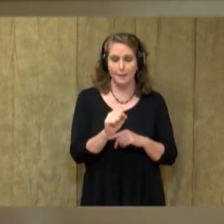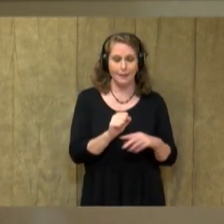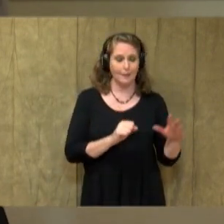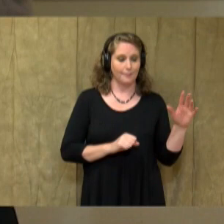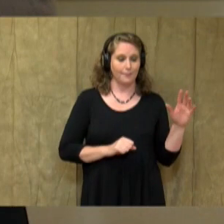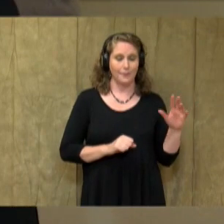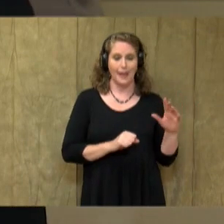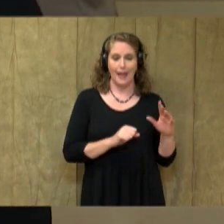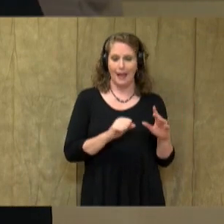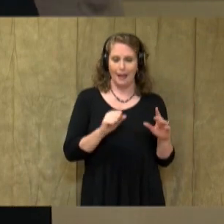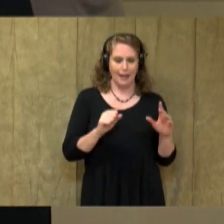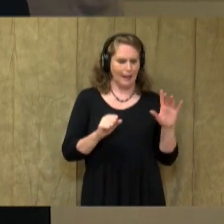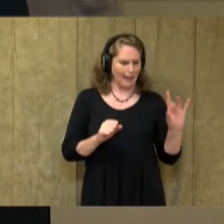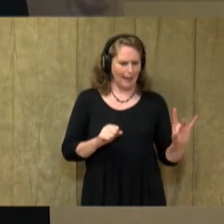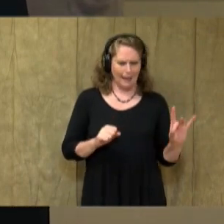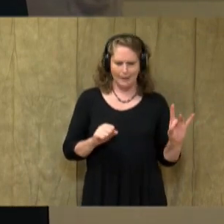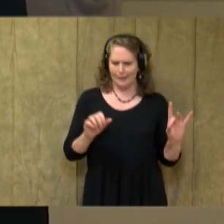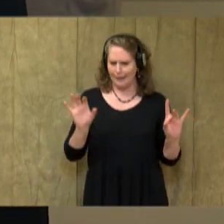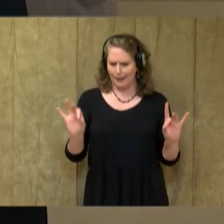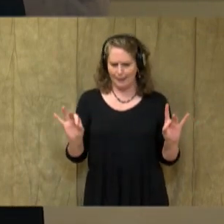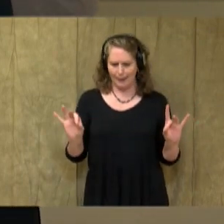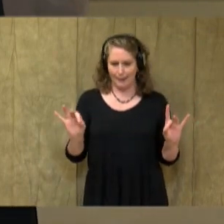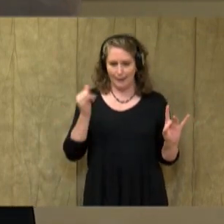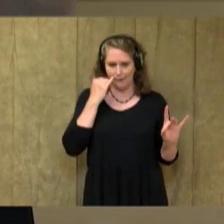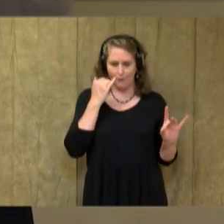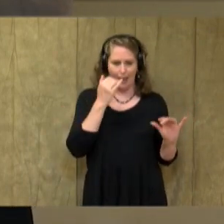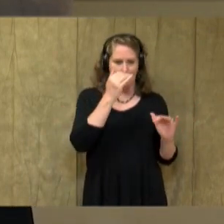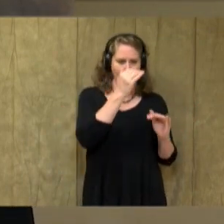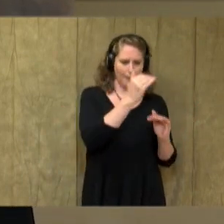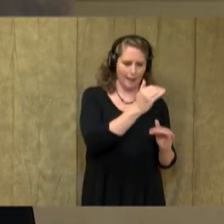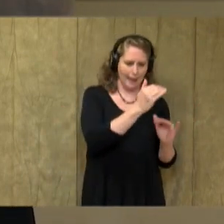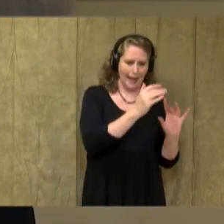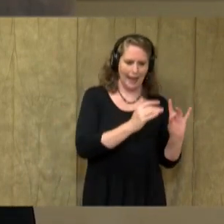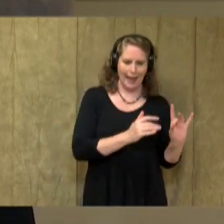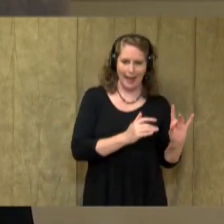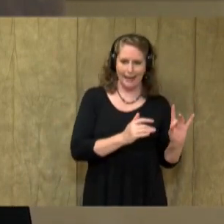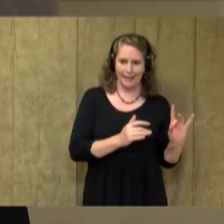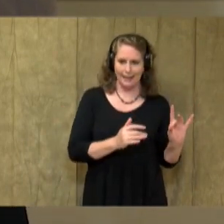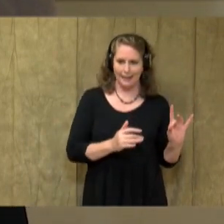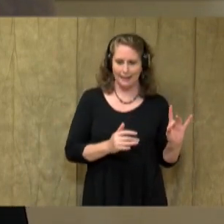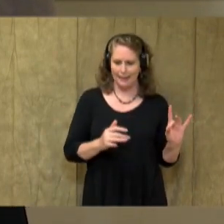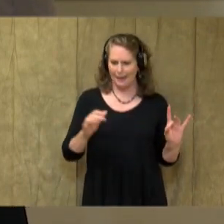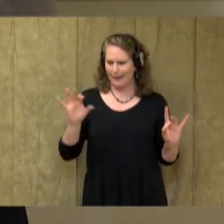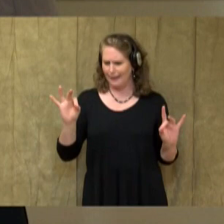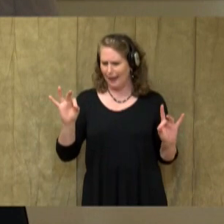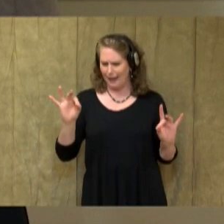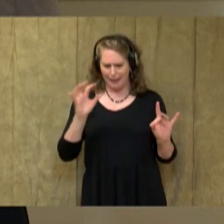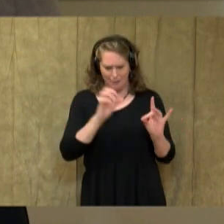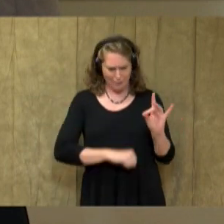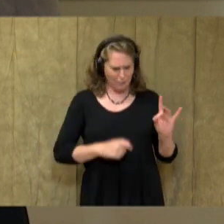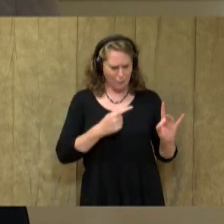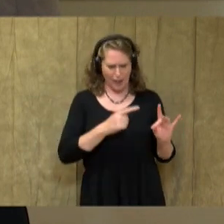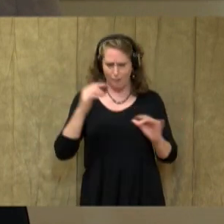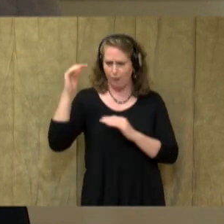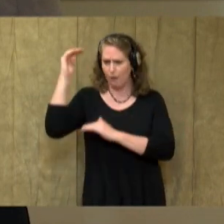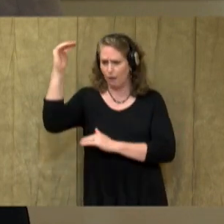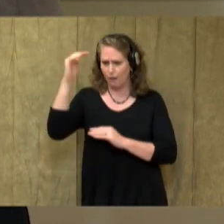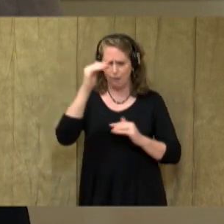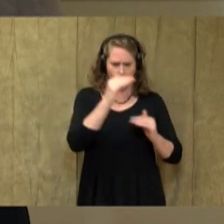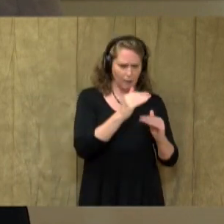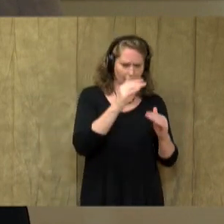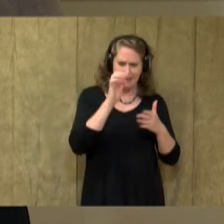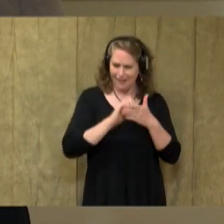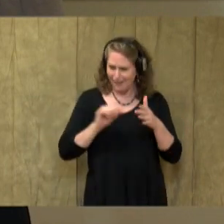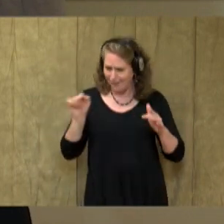and 9. If I have 8, I'm holding up 8 fingers. Can I take 9 fingers away from my 8